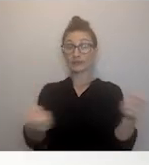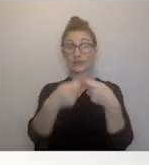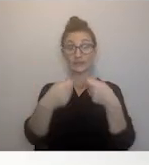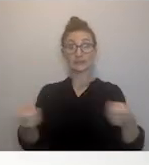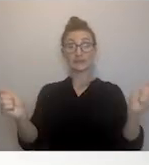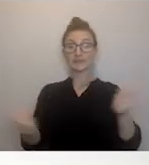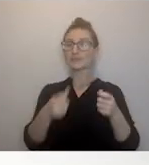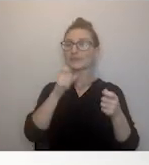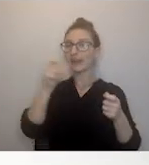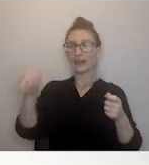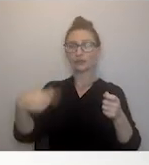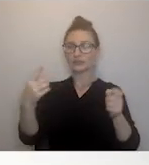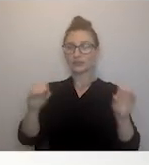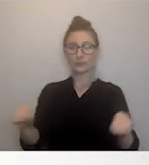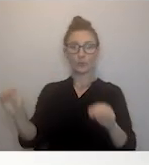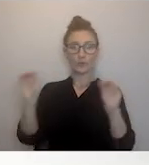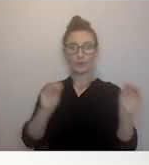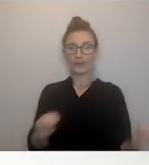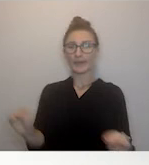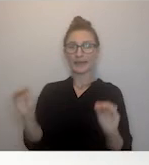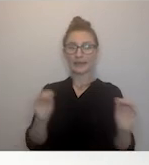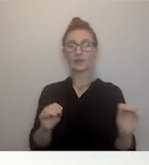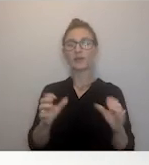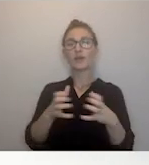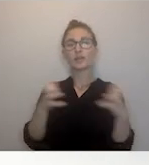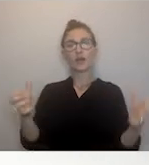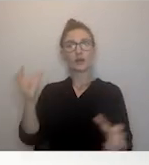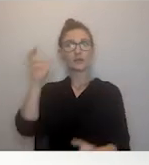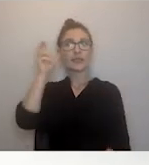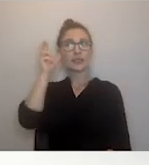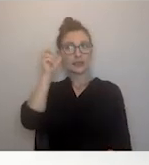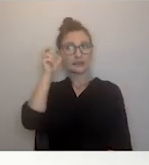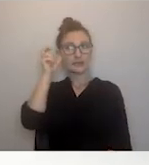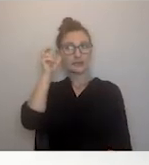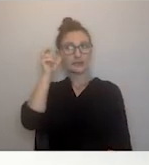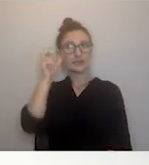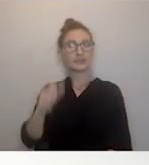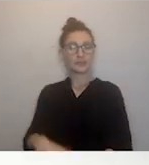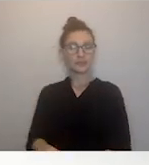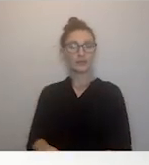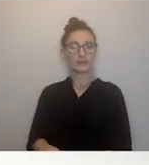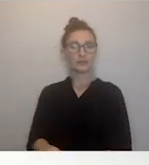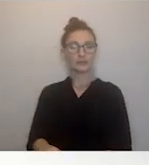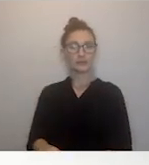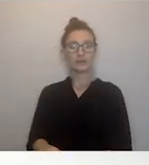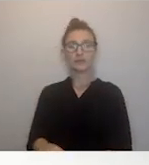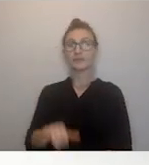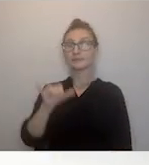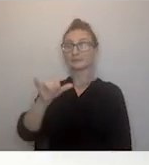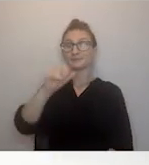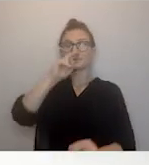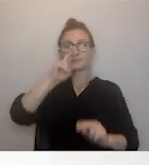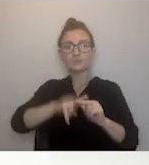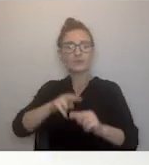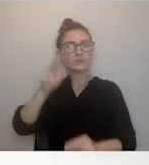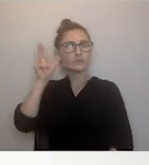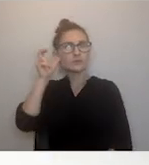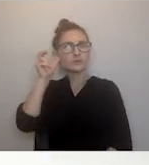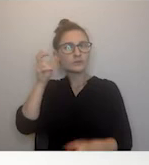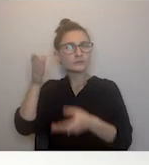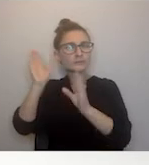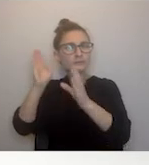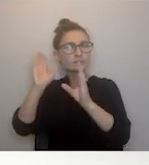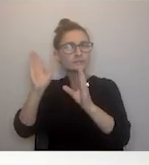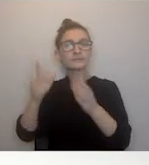in conducting, there's more to it than just the movement. There's a lot of music listening that goes into conducting, which is a blast